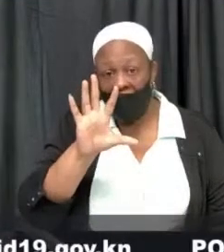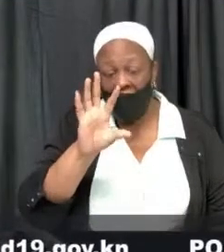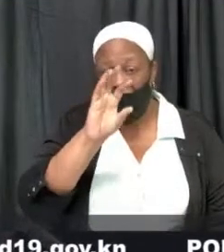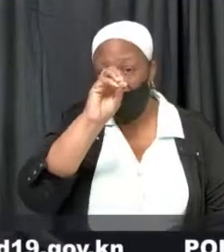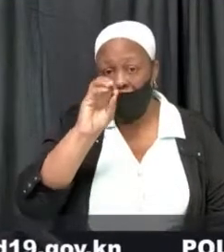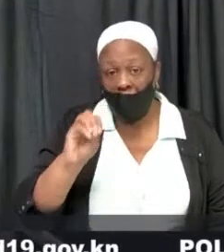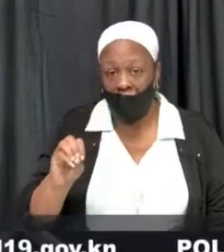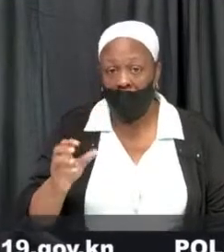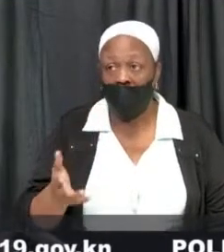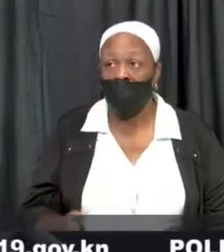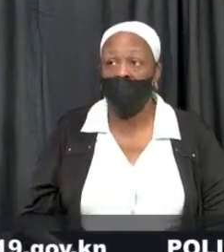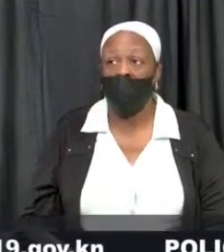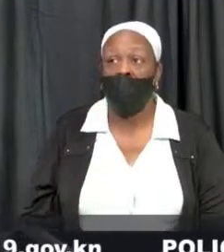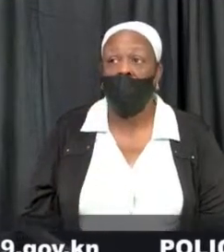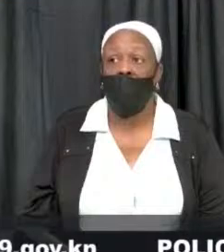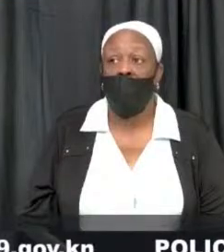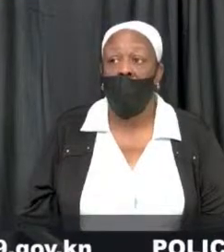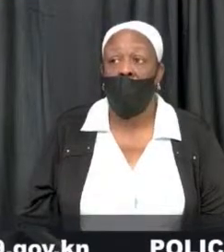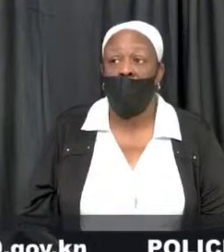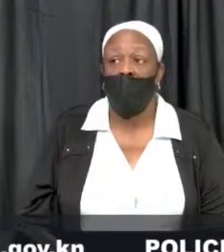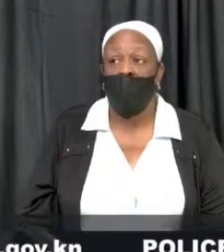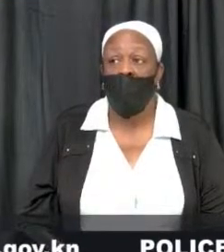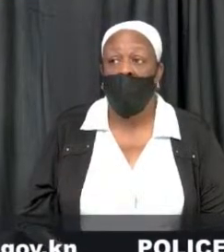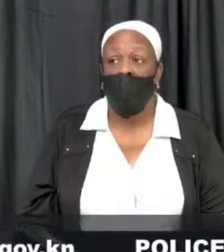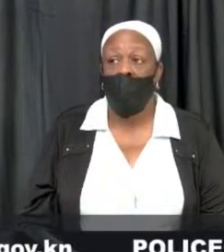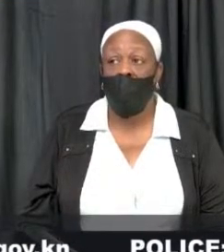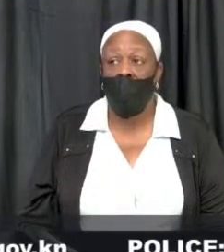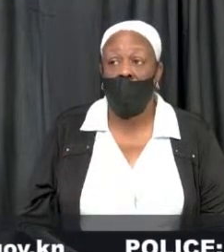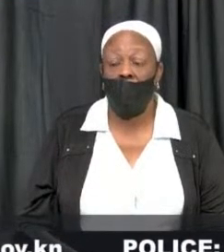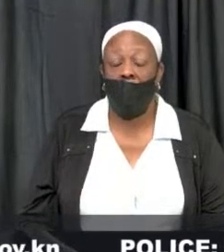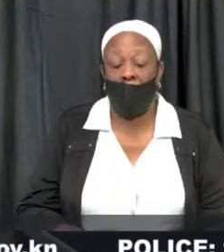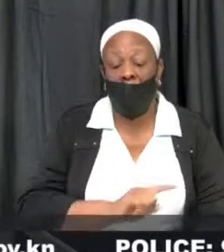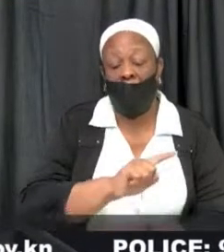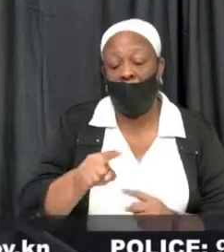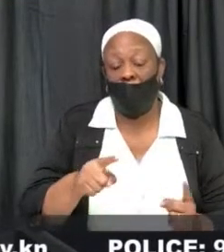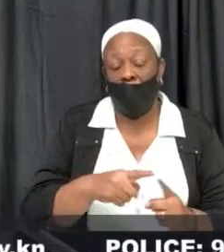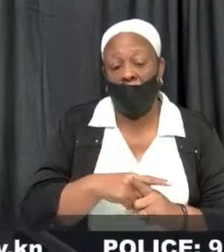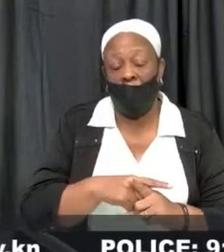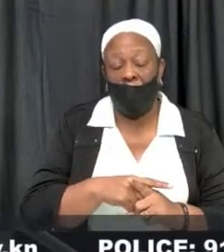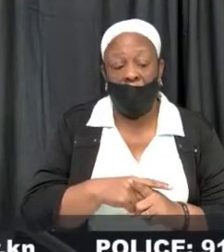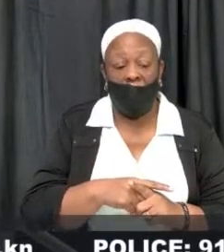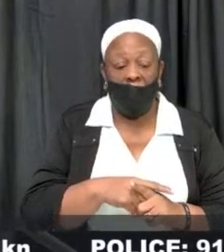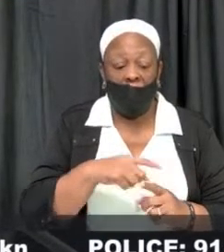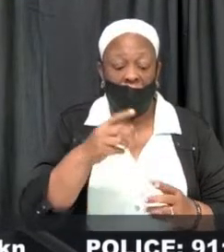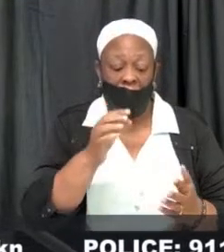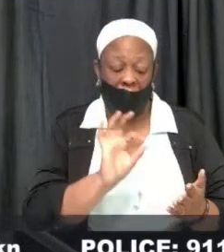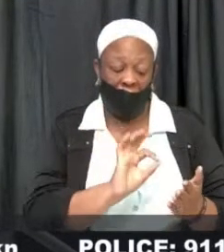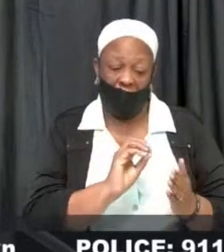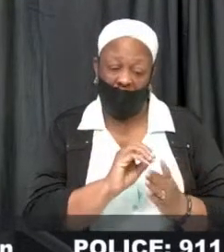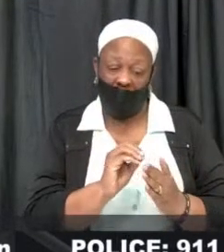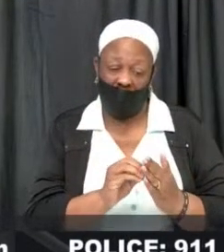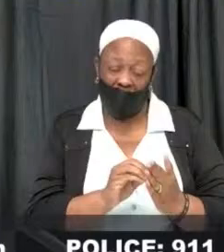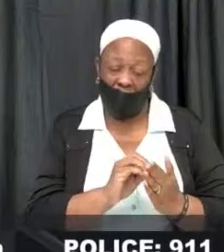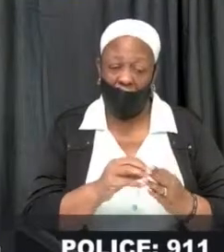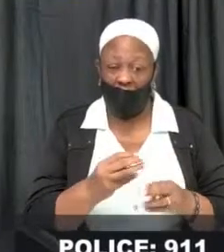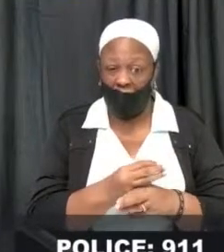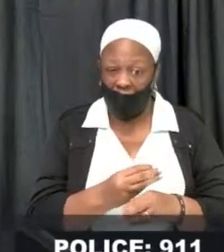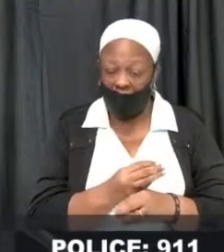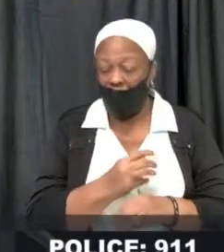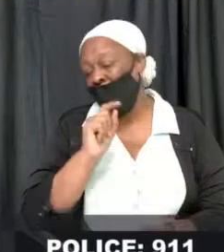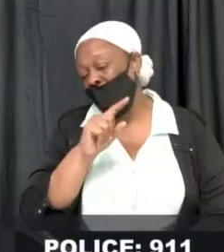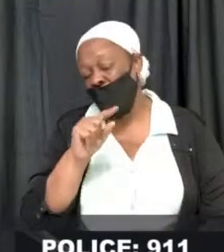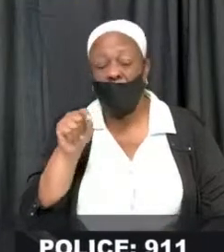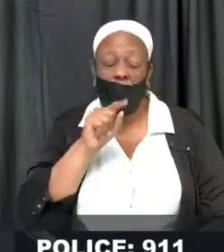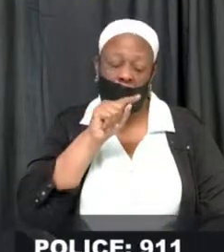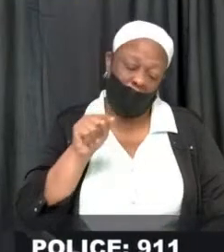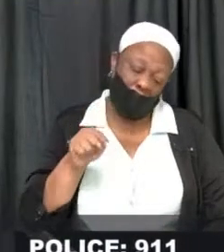Yes. When these thresholds are being calculated by the expert, they use a formula that involves